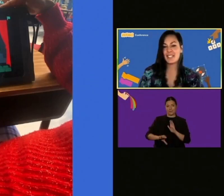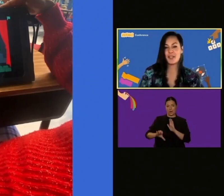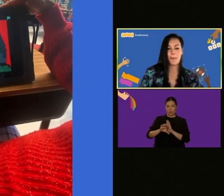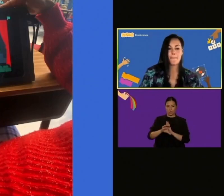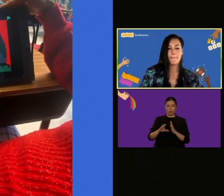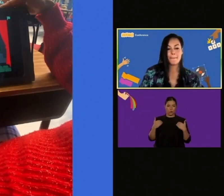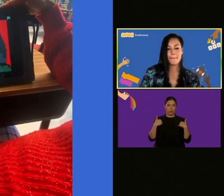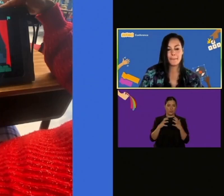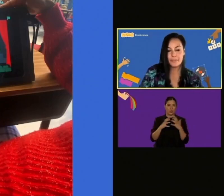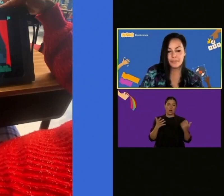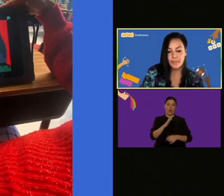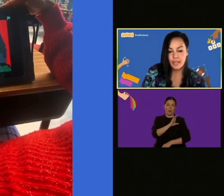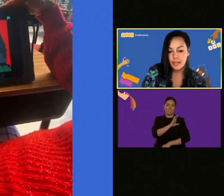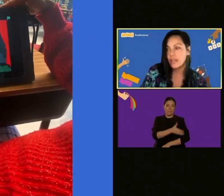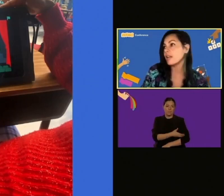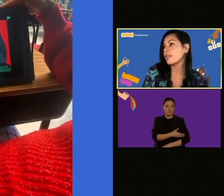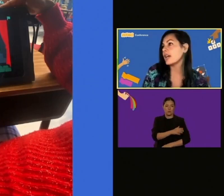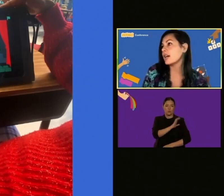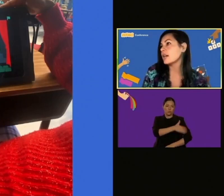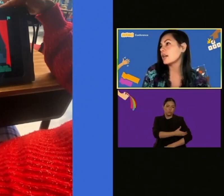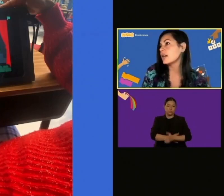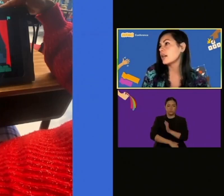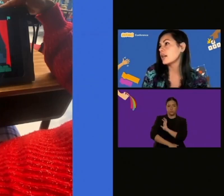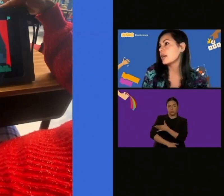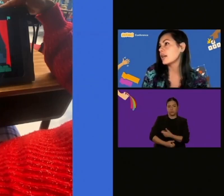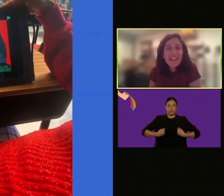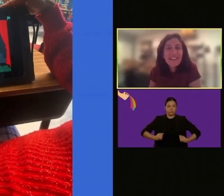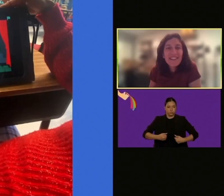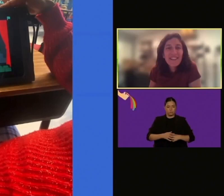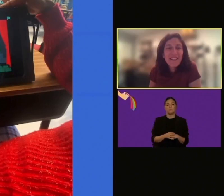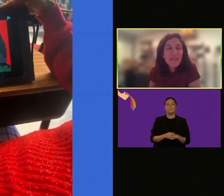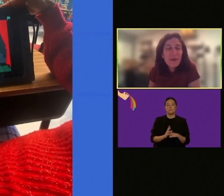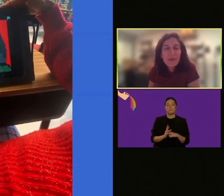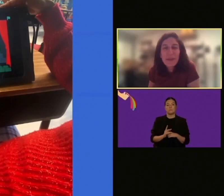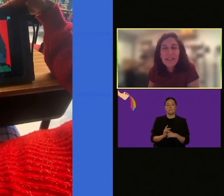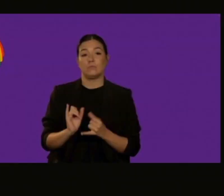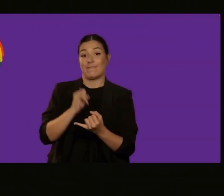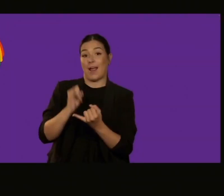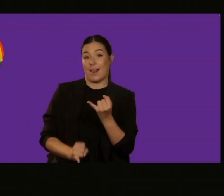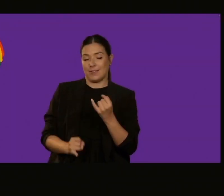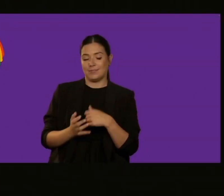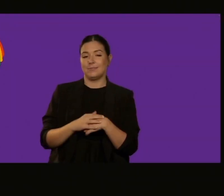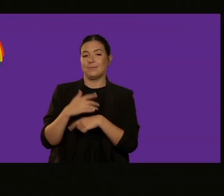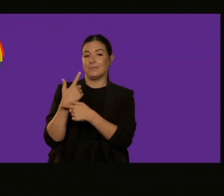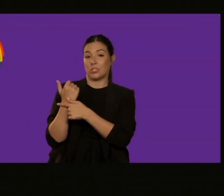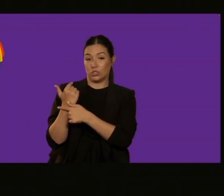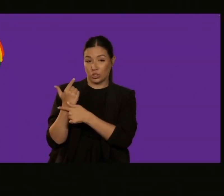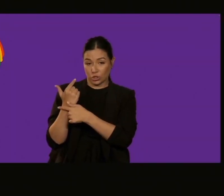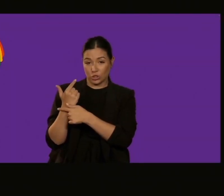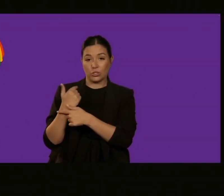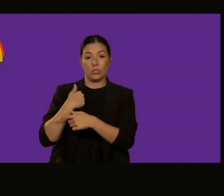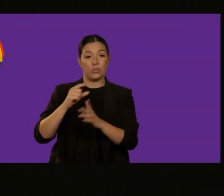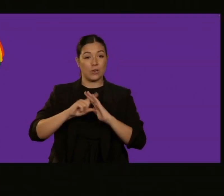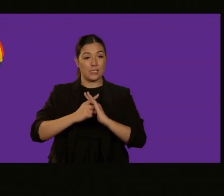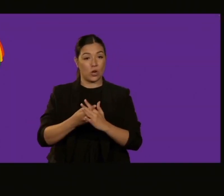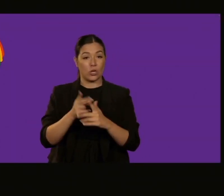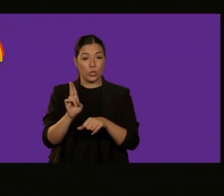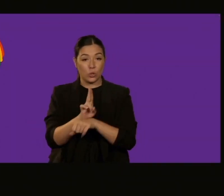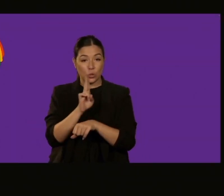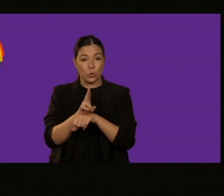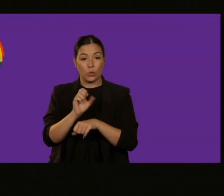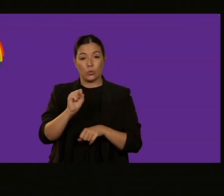with that. So, thanks to my students. Muchas gracias, Lauren, por su presentación. Thank you, Lauren, for your